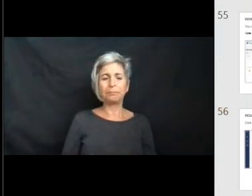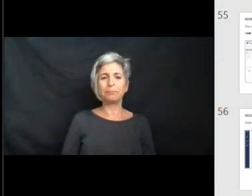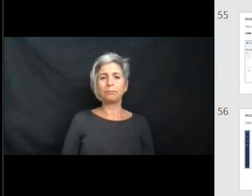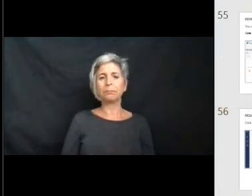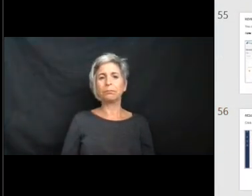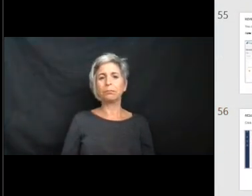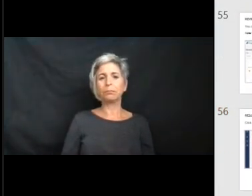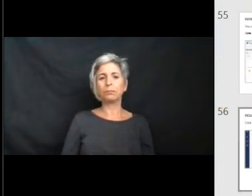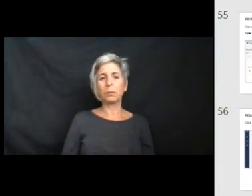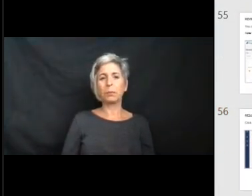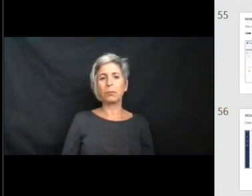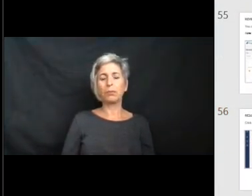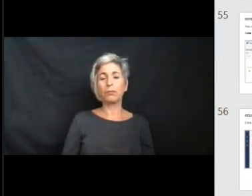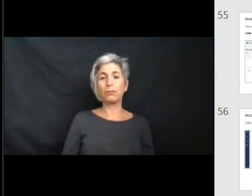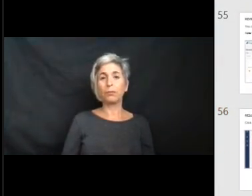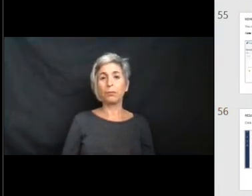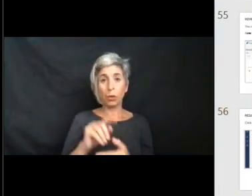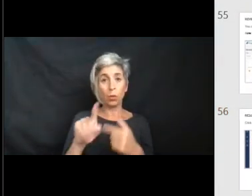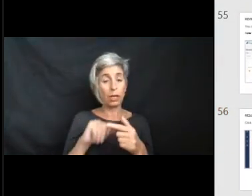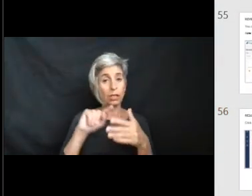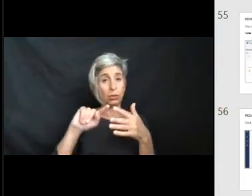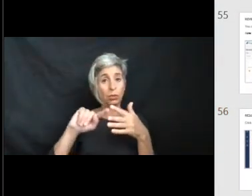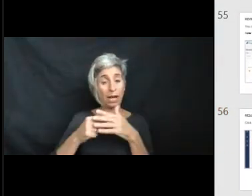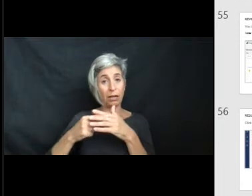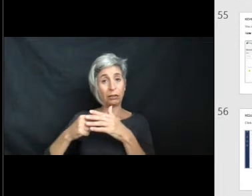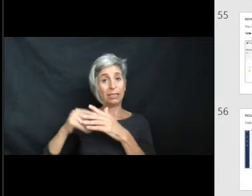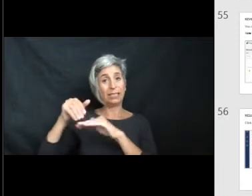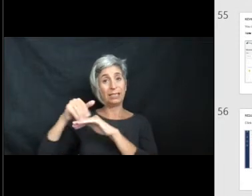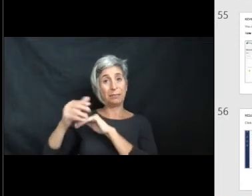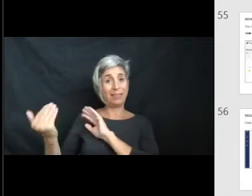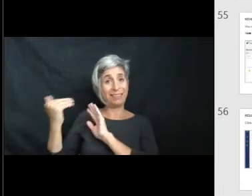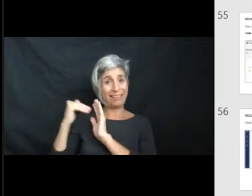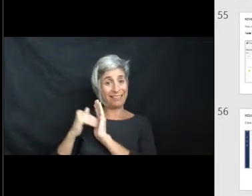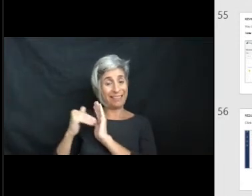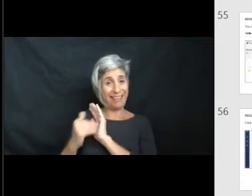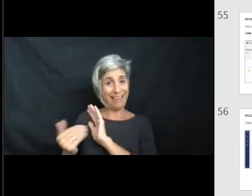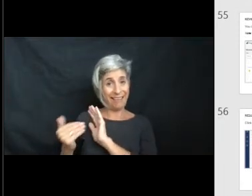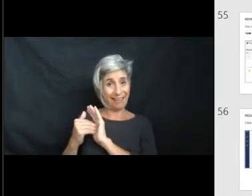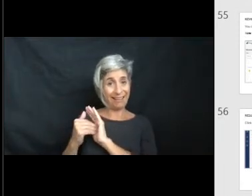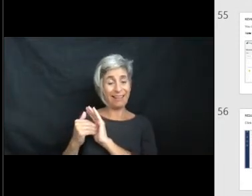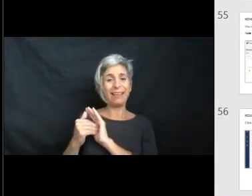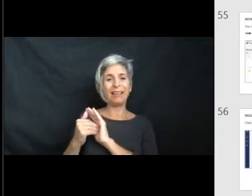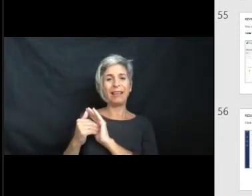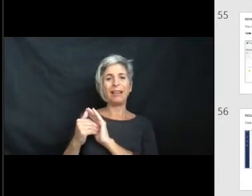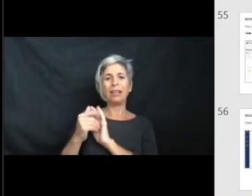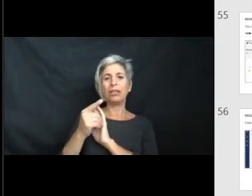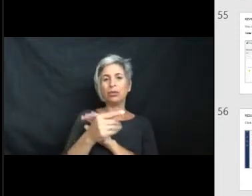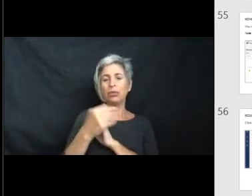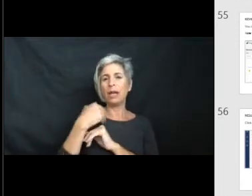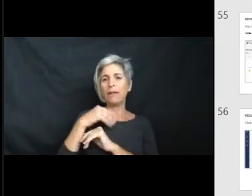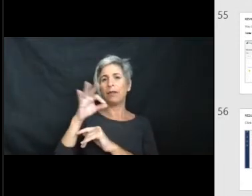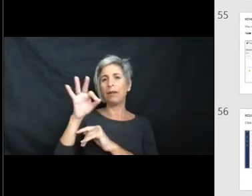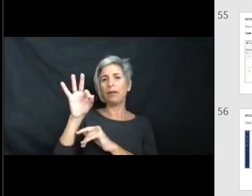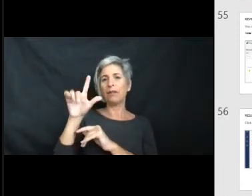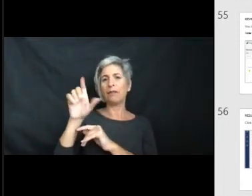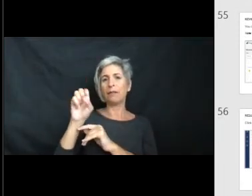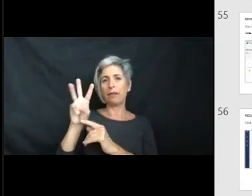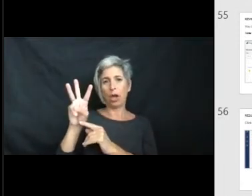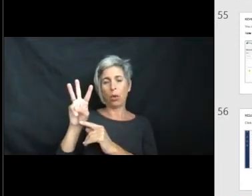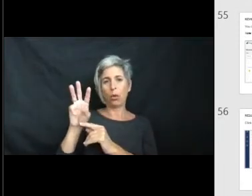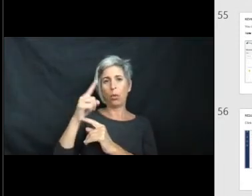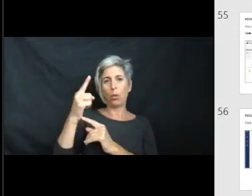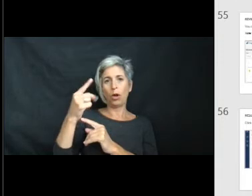So when you start your resubmission, once again, just like we had that new submission flow, our resubmission flow has got a very simple 1, 2,